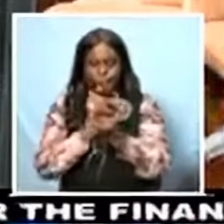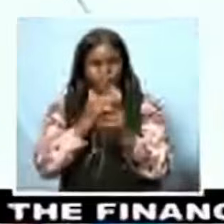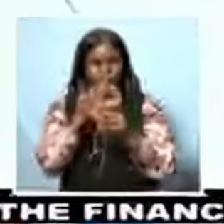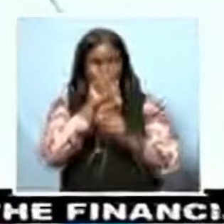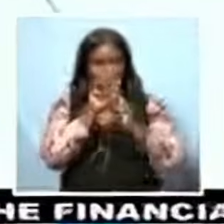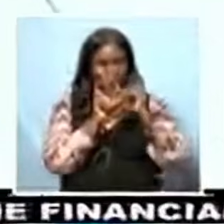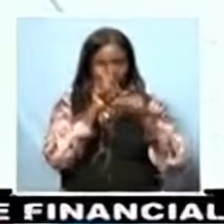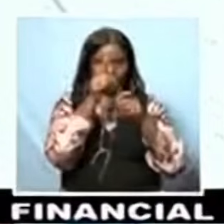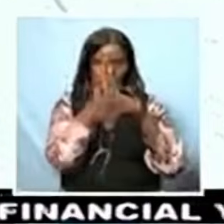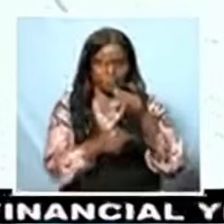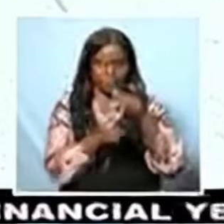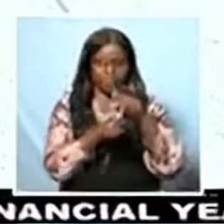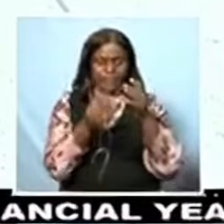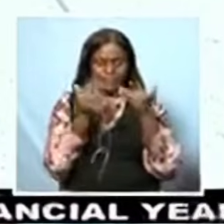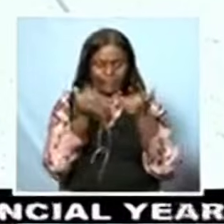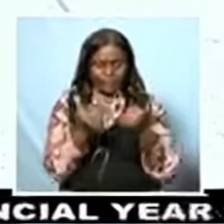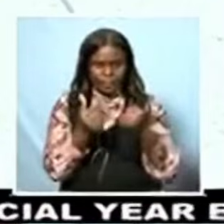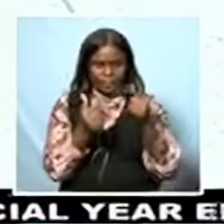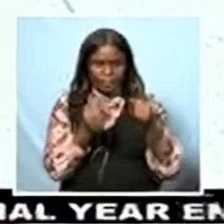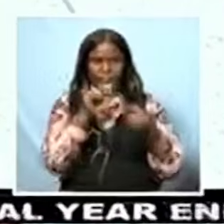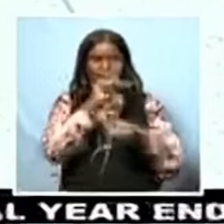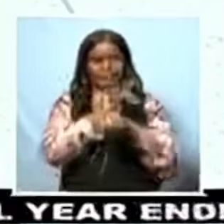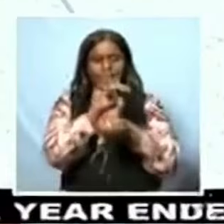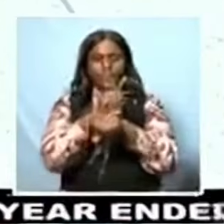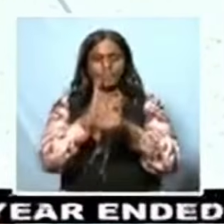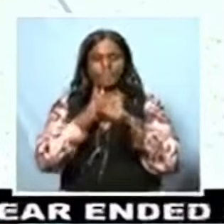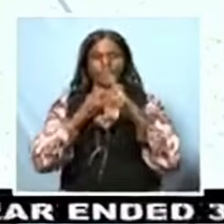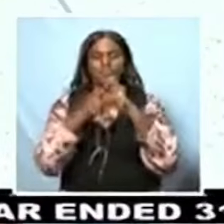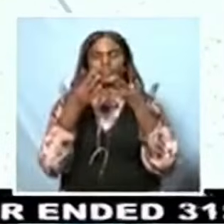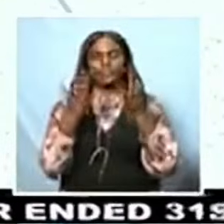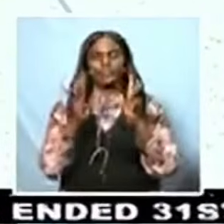is, now that the project has resumed,